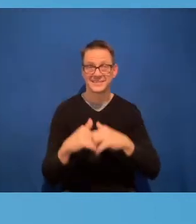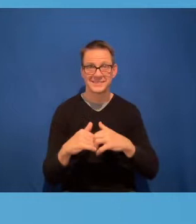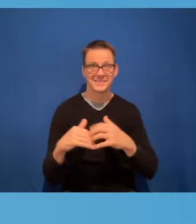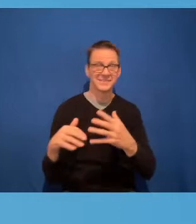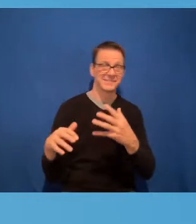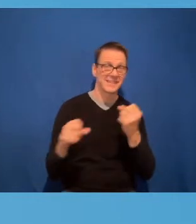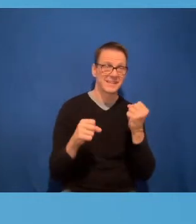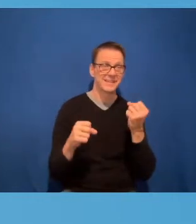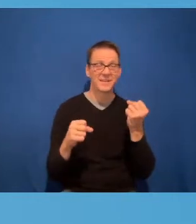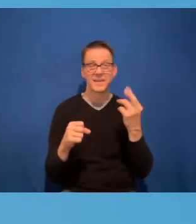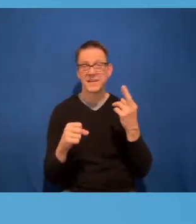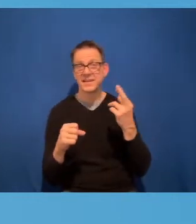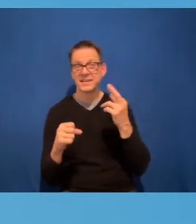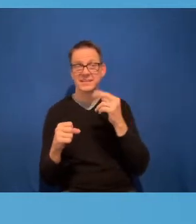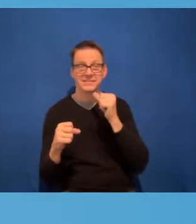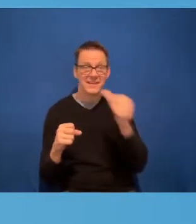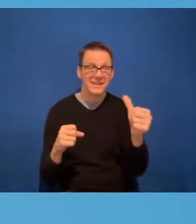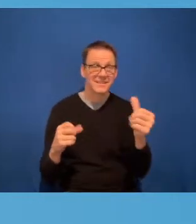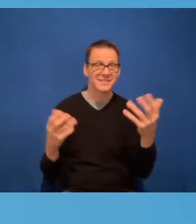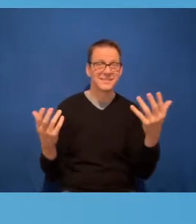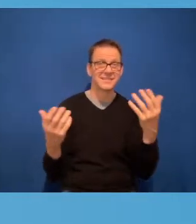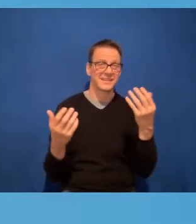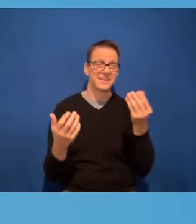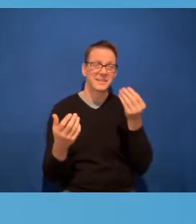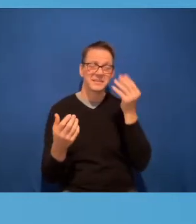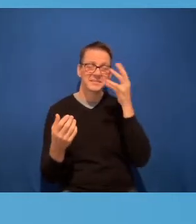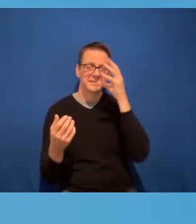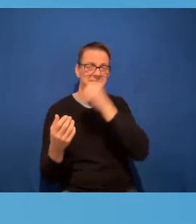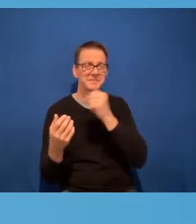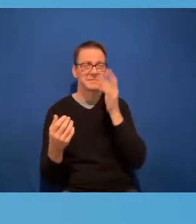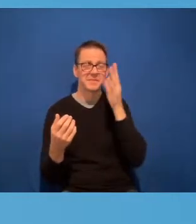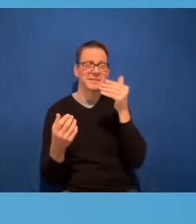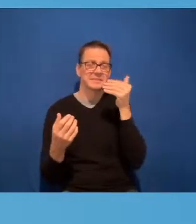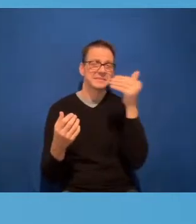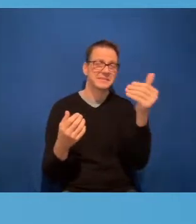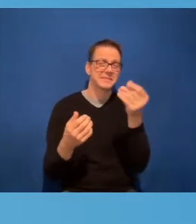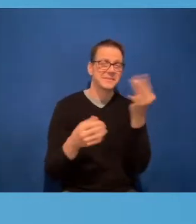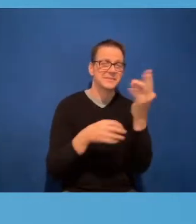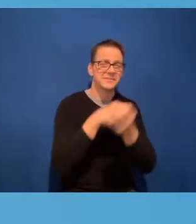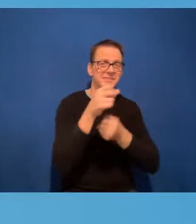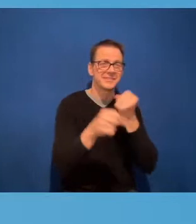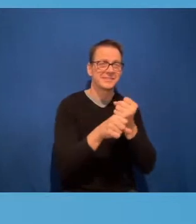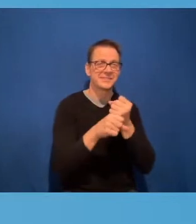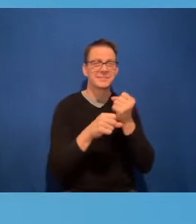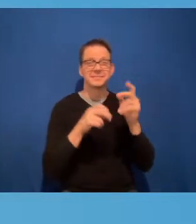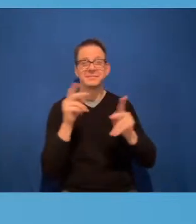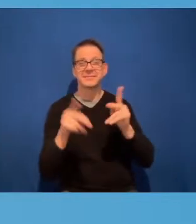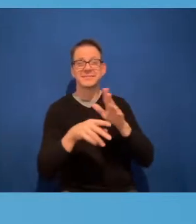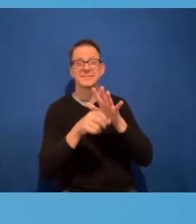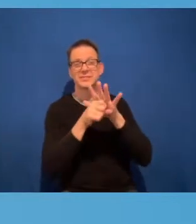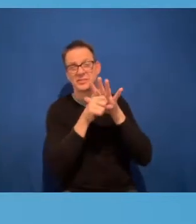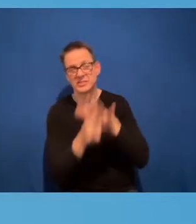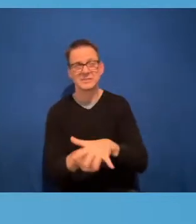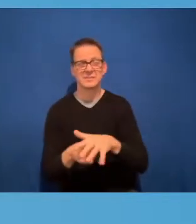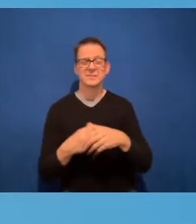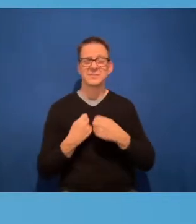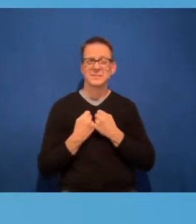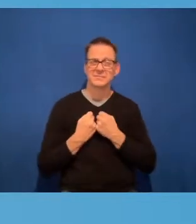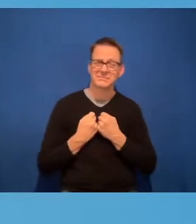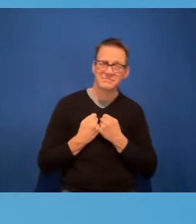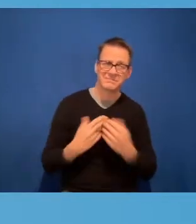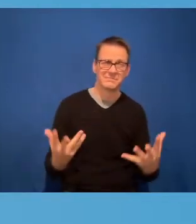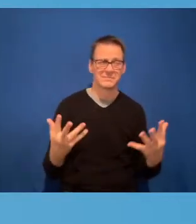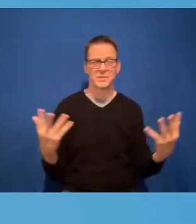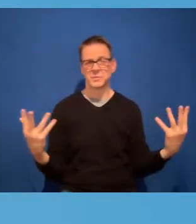in the next year. But right now already, people are stressed, burnt out. Like I have never seen it in Alberta